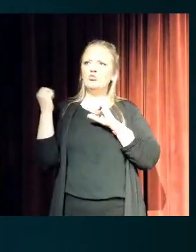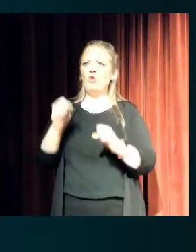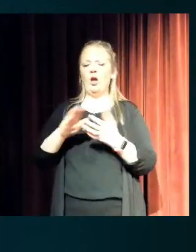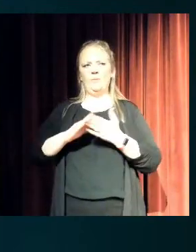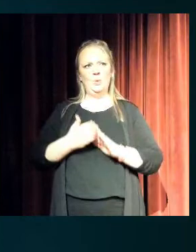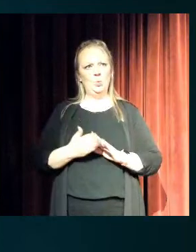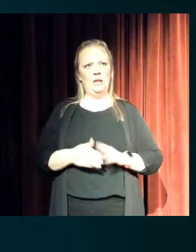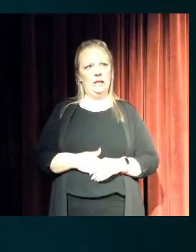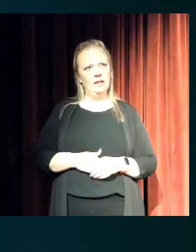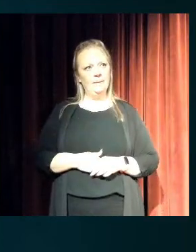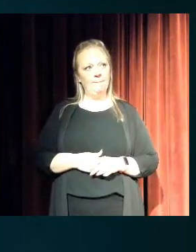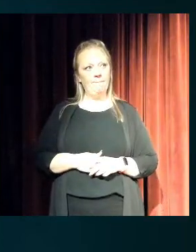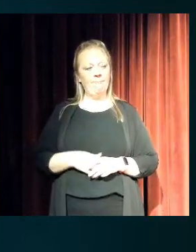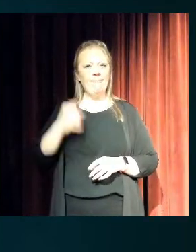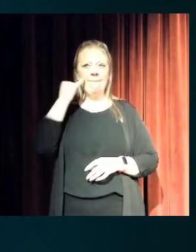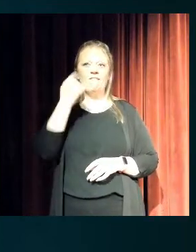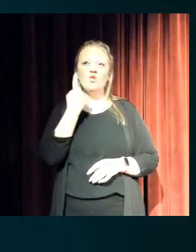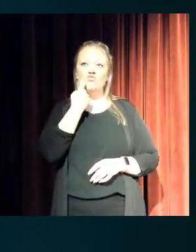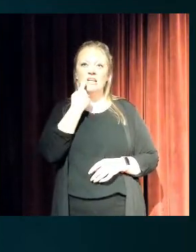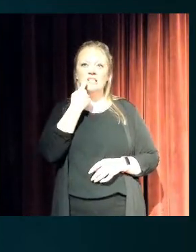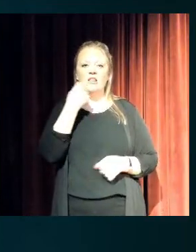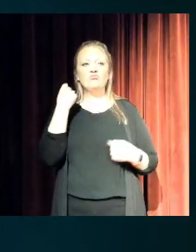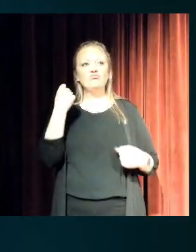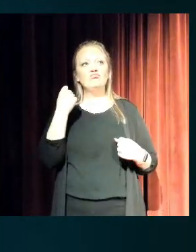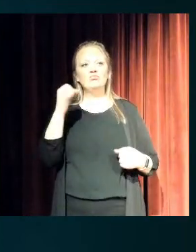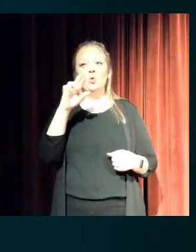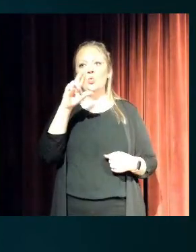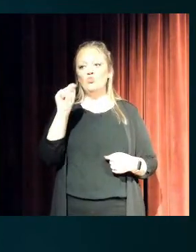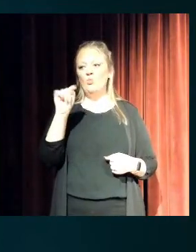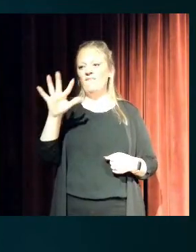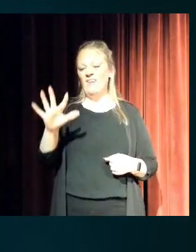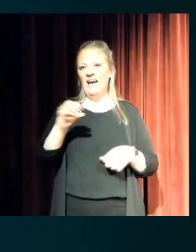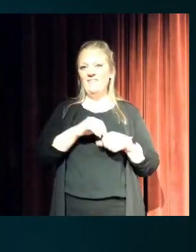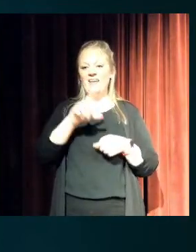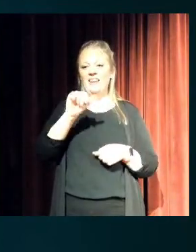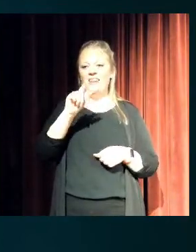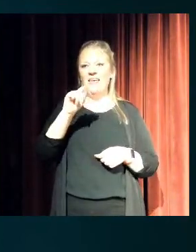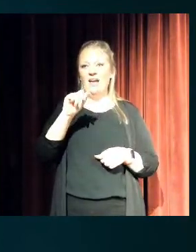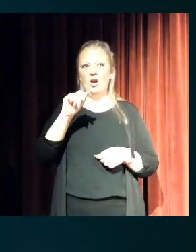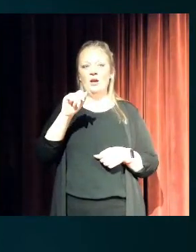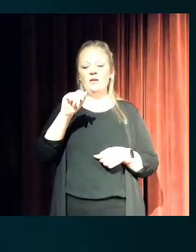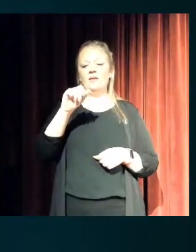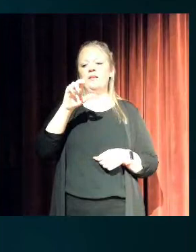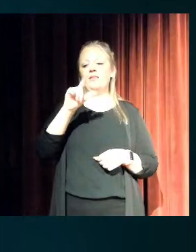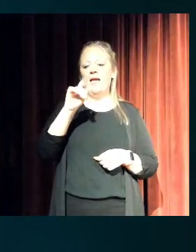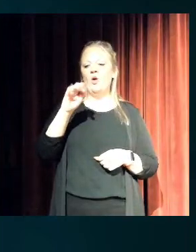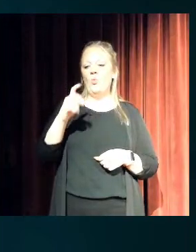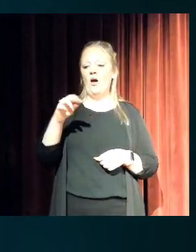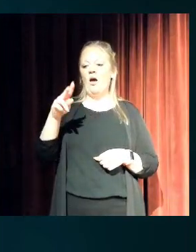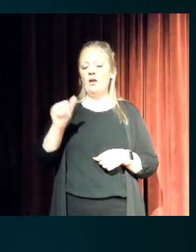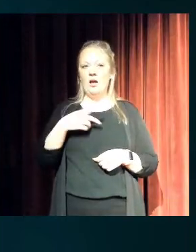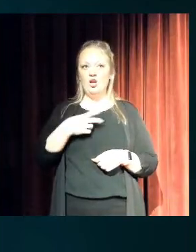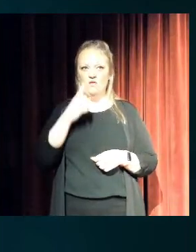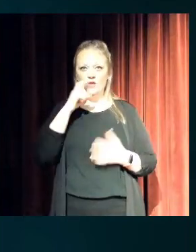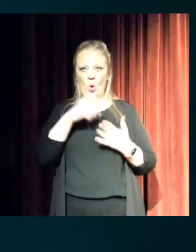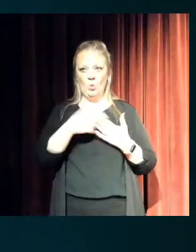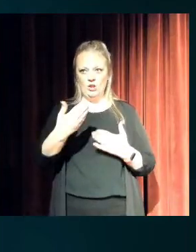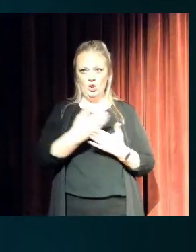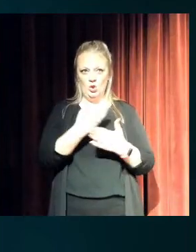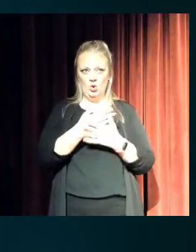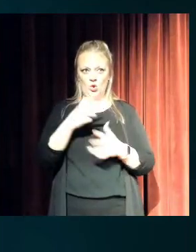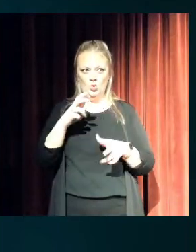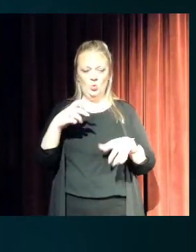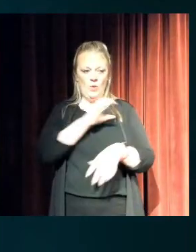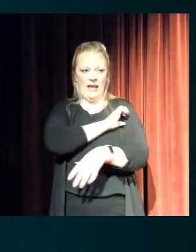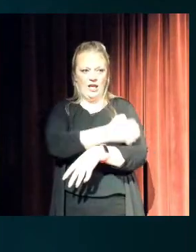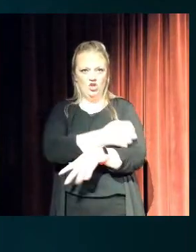community. If you've recently driven on Route 5 in Lackawanna, you've undoubtedly noticed the new energy investment at the